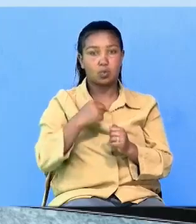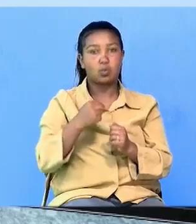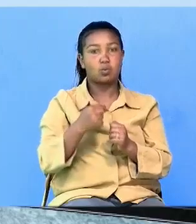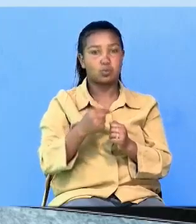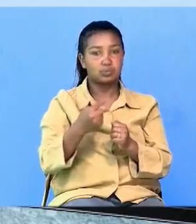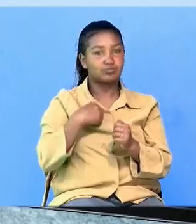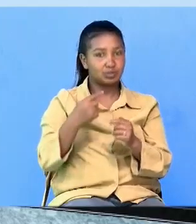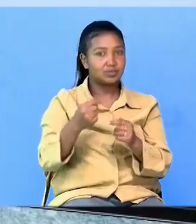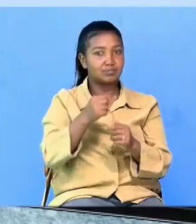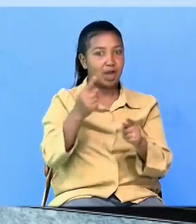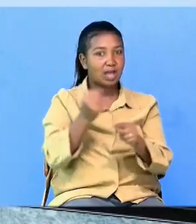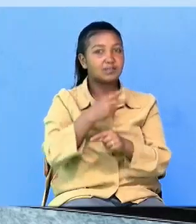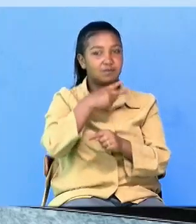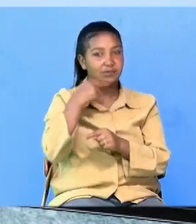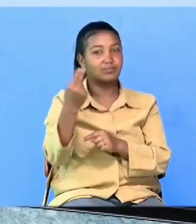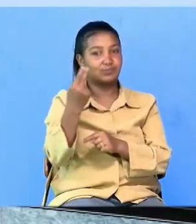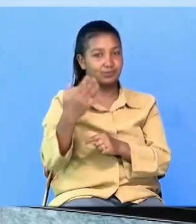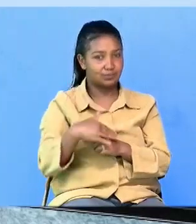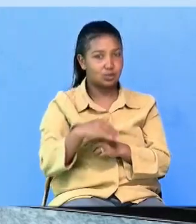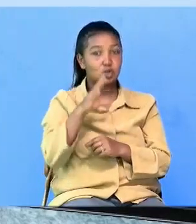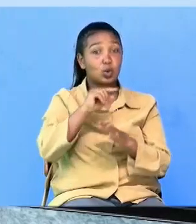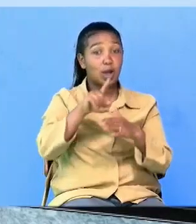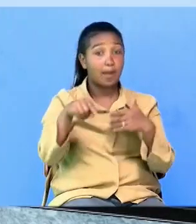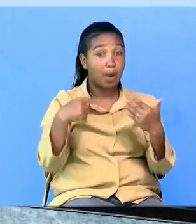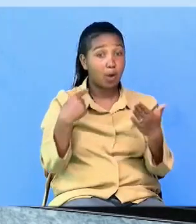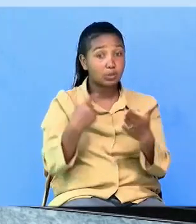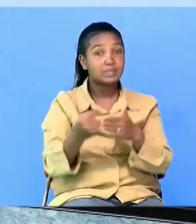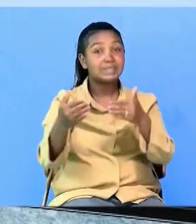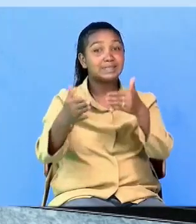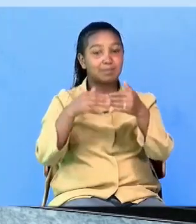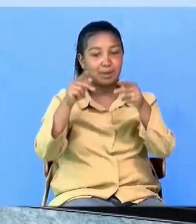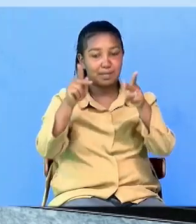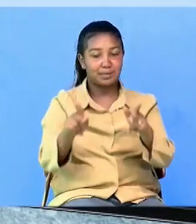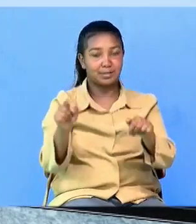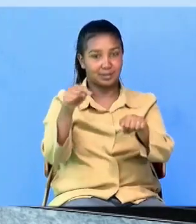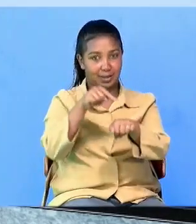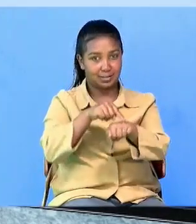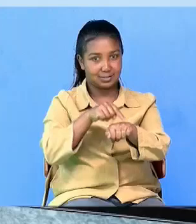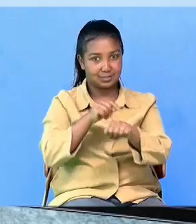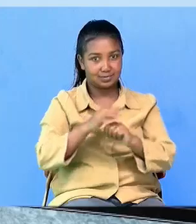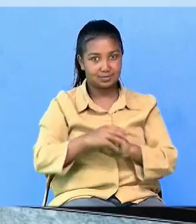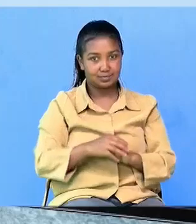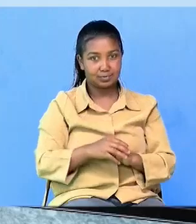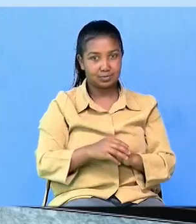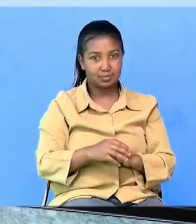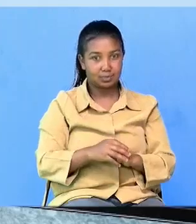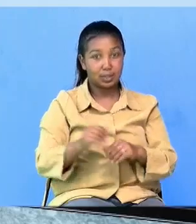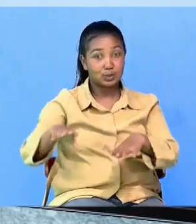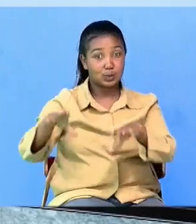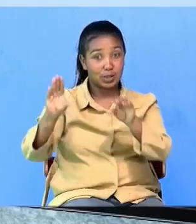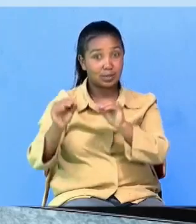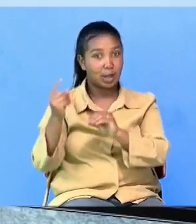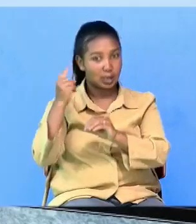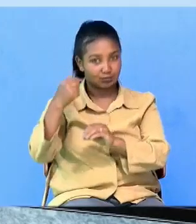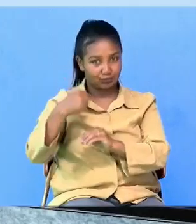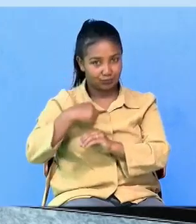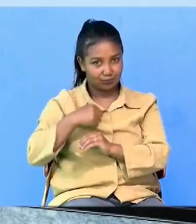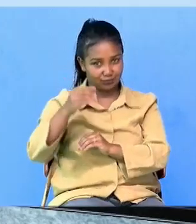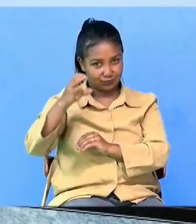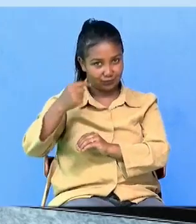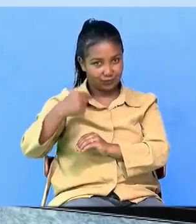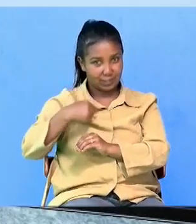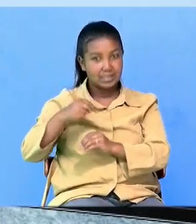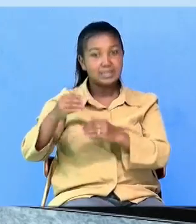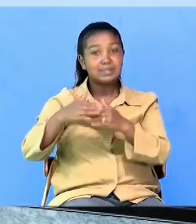these action verbs so as to talk about simple present tense. Sentences. Listen to me very carefully.